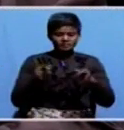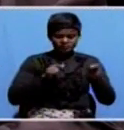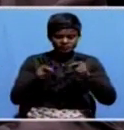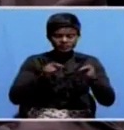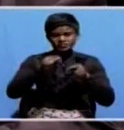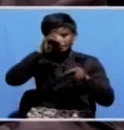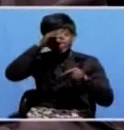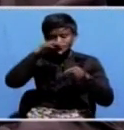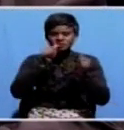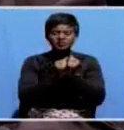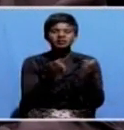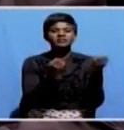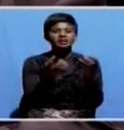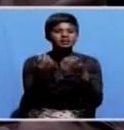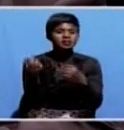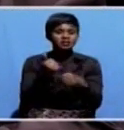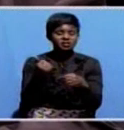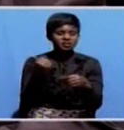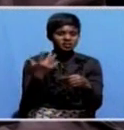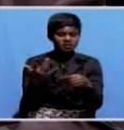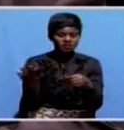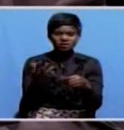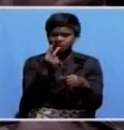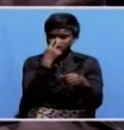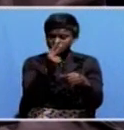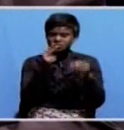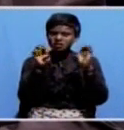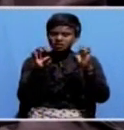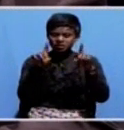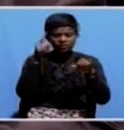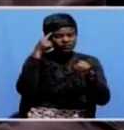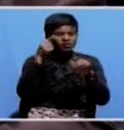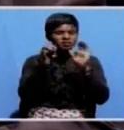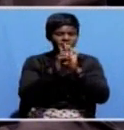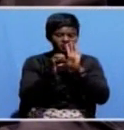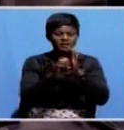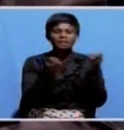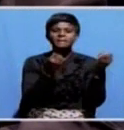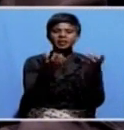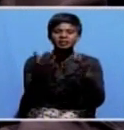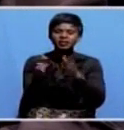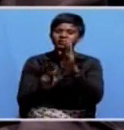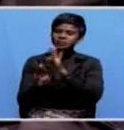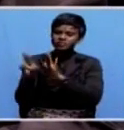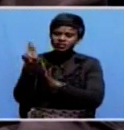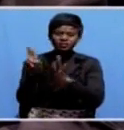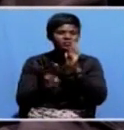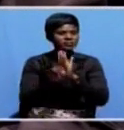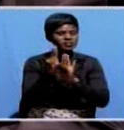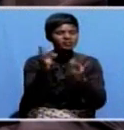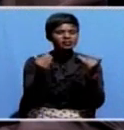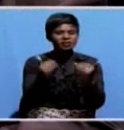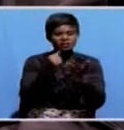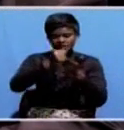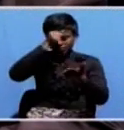And so many factors. Look at education, for example. There are so many universities now. Students